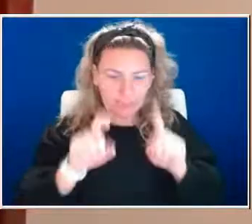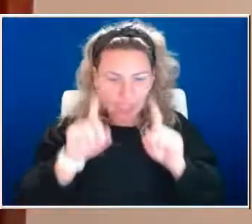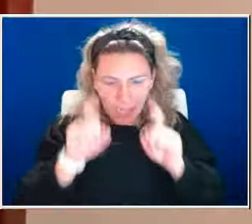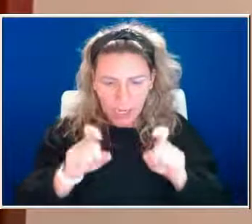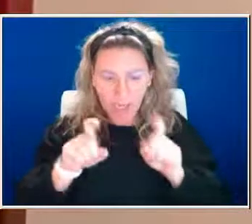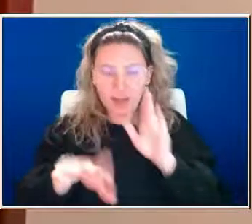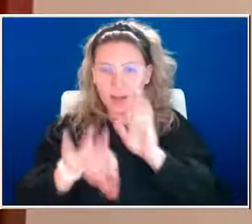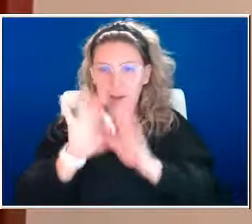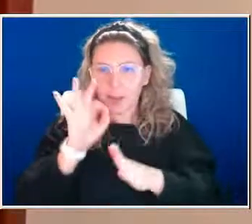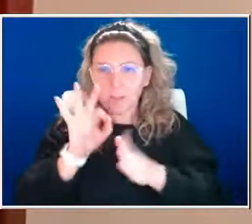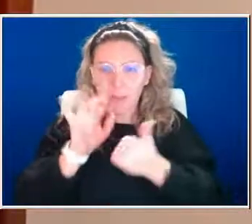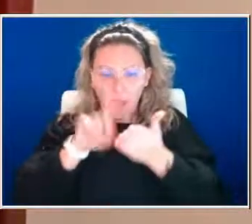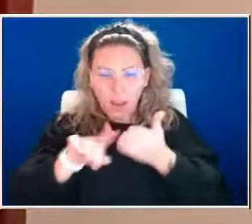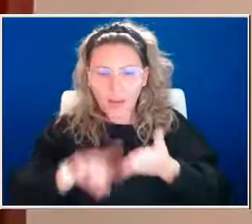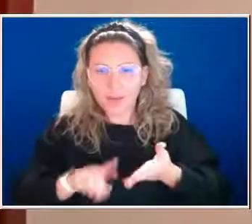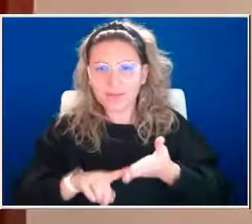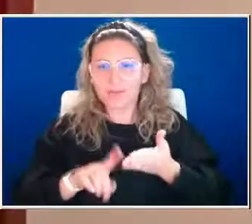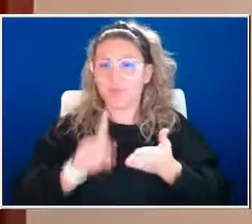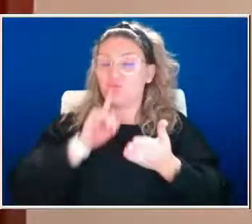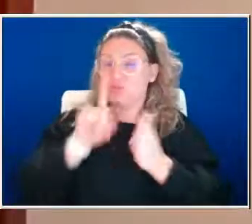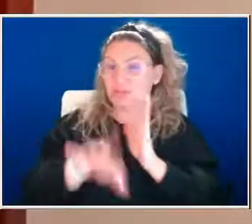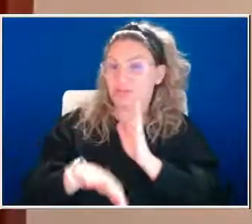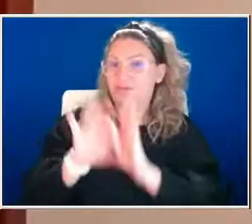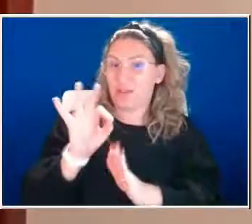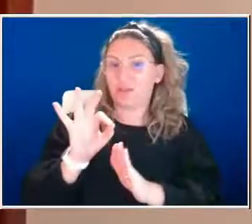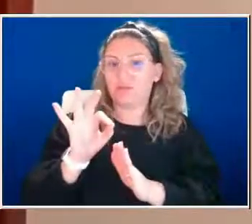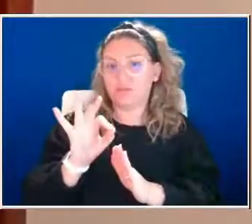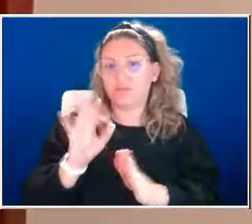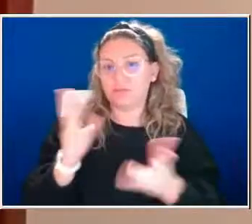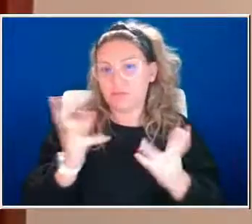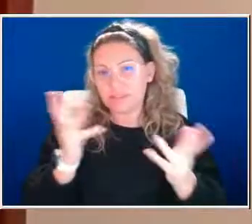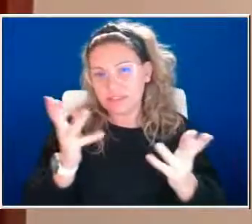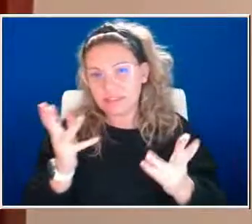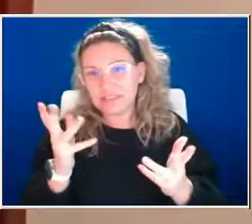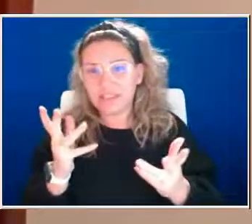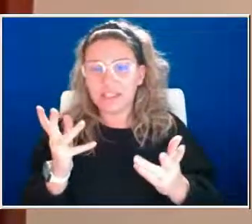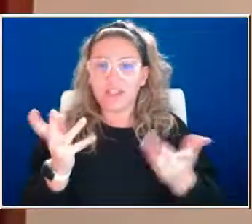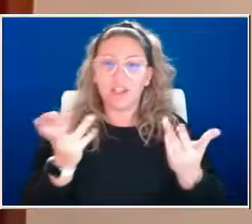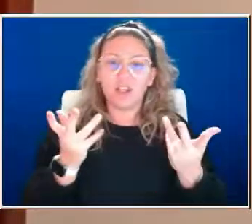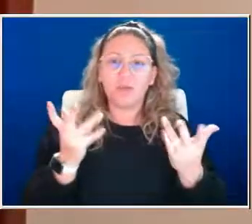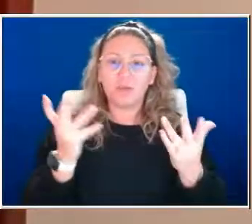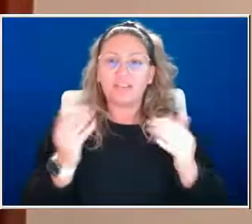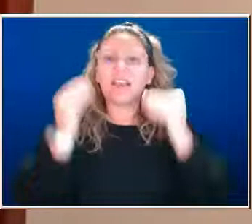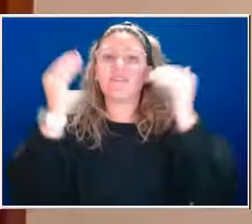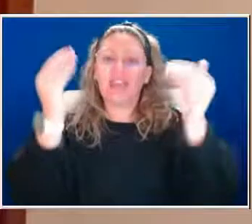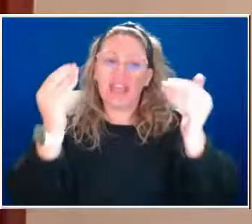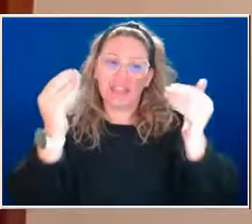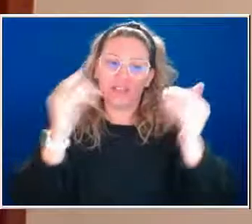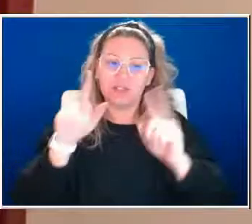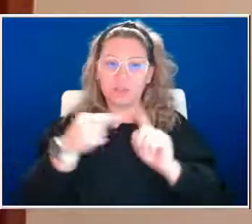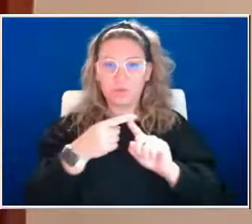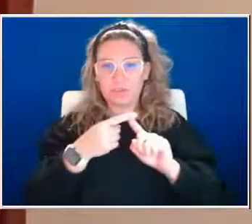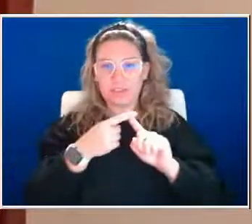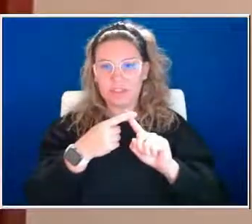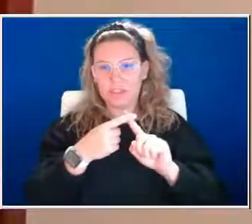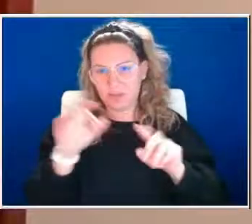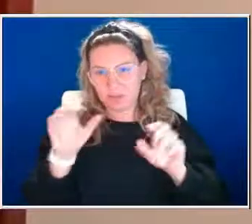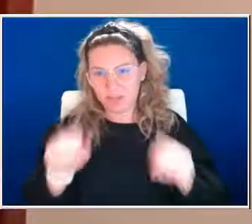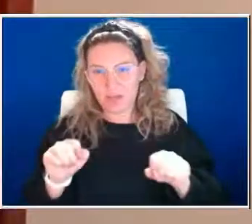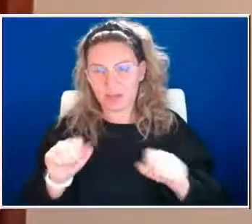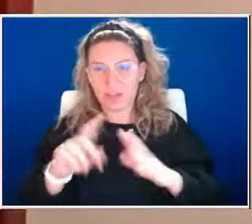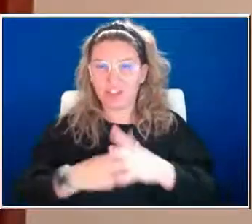that really found the breast cancer. Unfortunately, like I said, it was pretty advanced by the time I was able to start